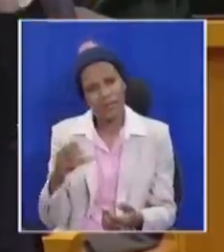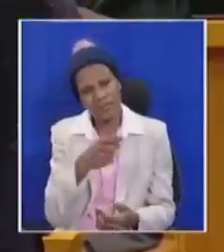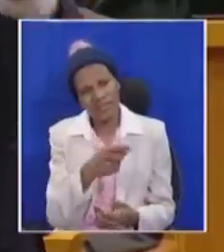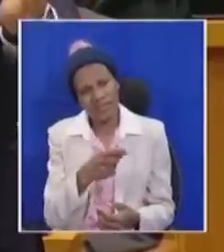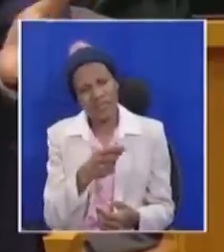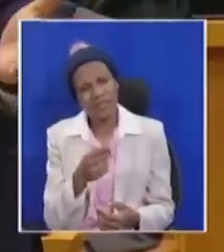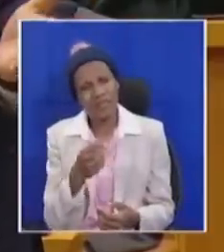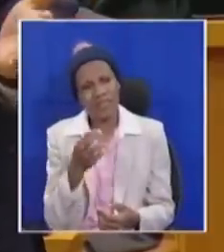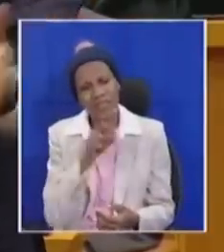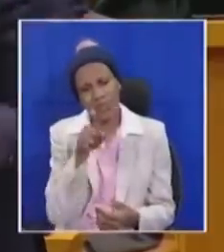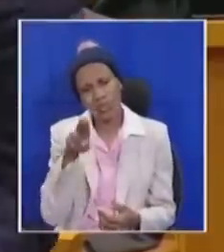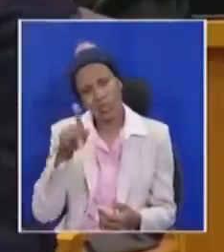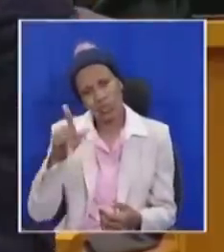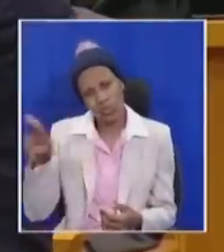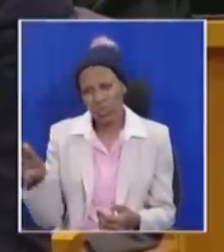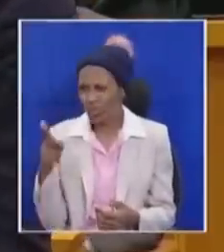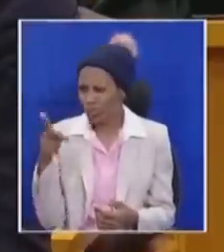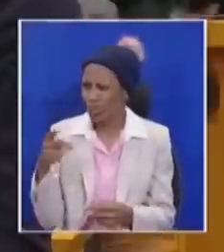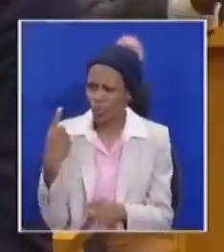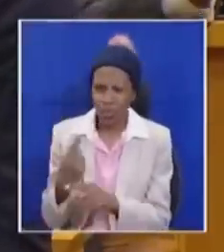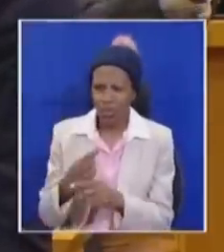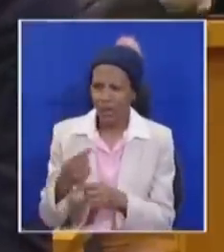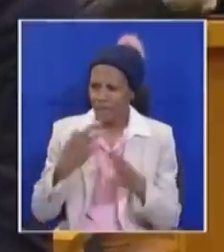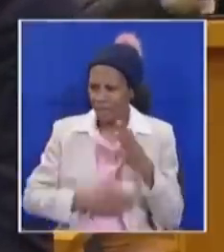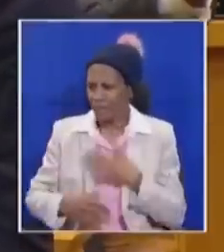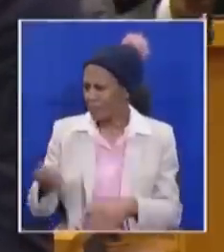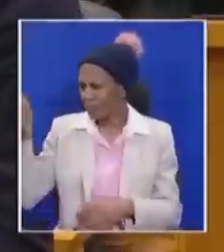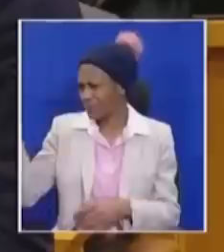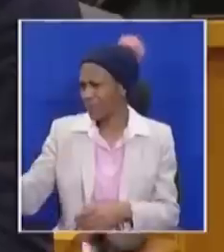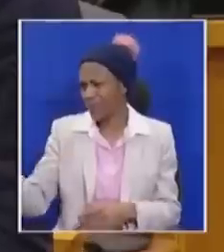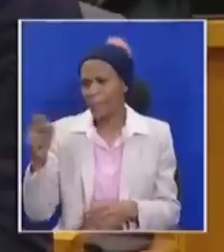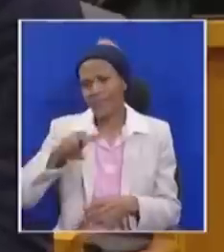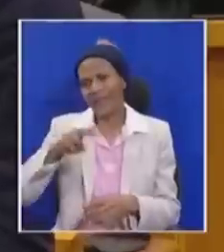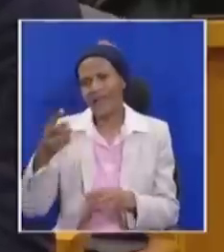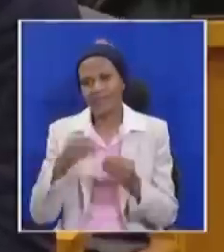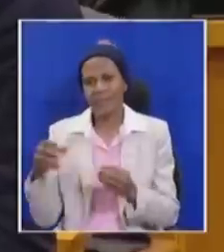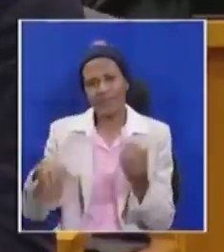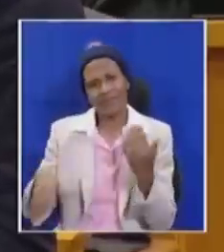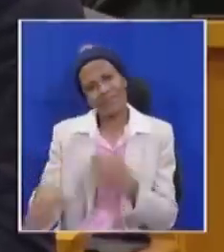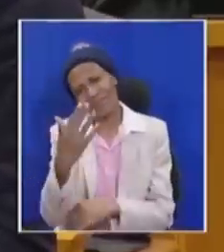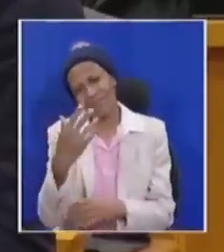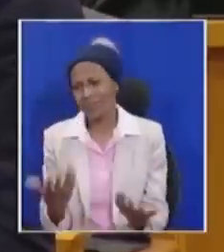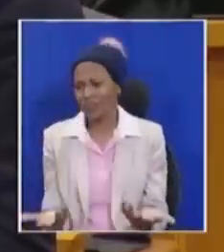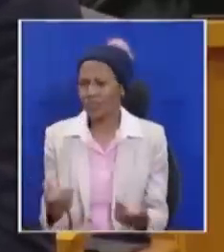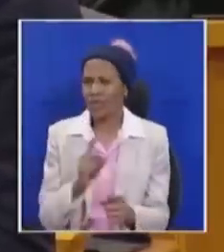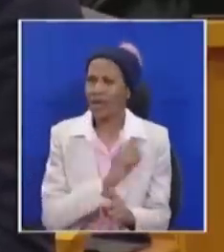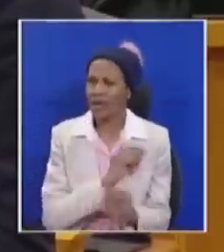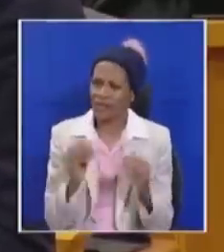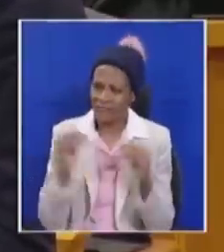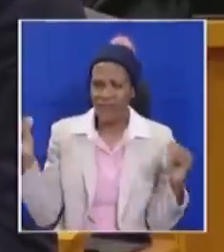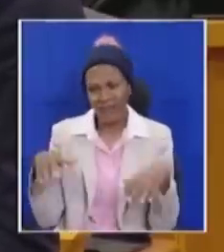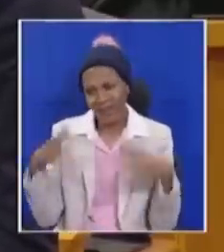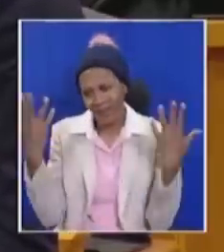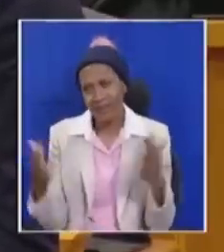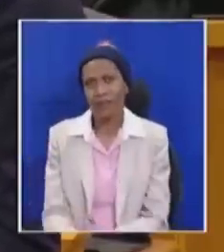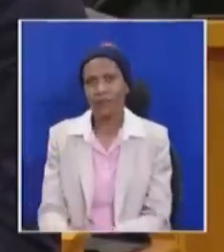away with what she does, but members of the opposition are constantly chased out of the House? This is a violation of the rules of Parliament. Okay,